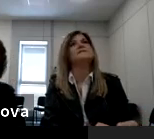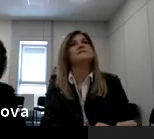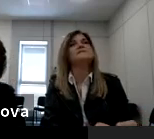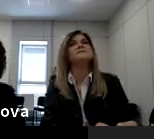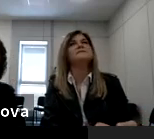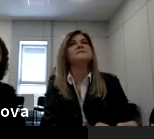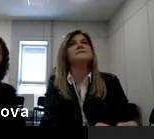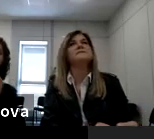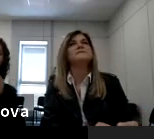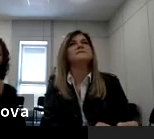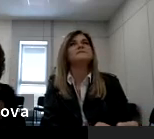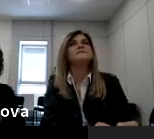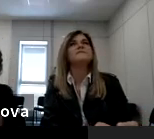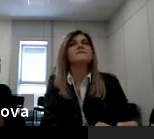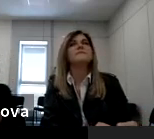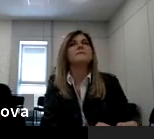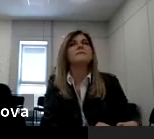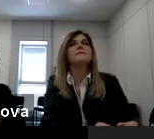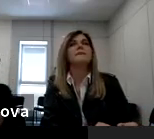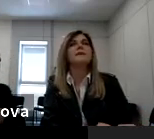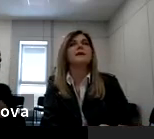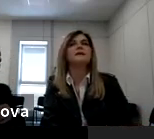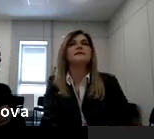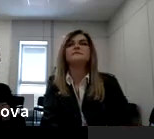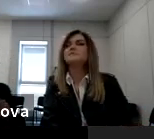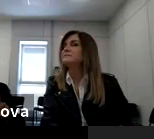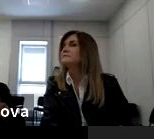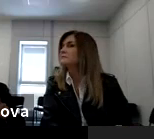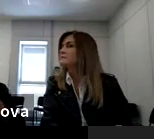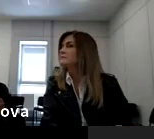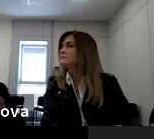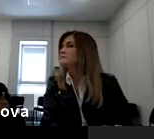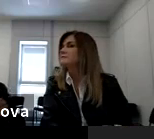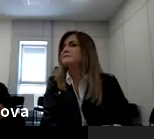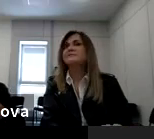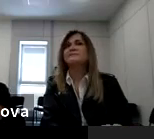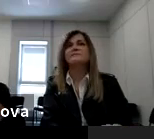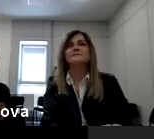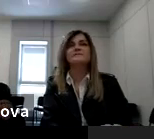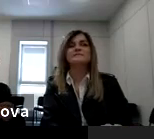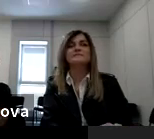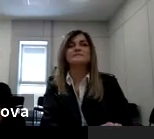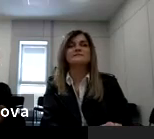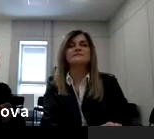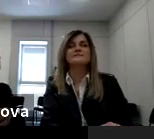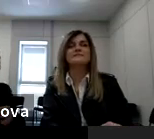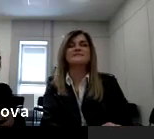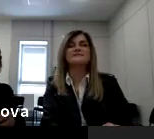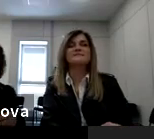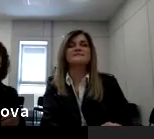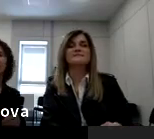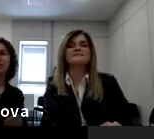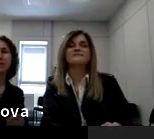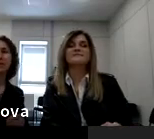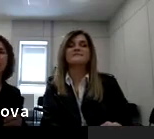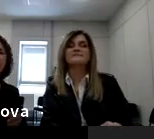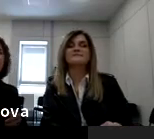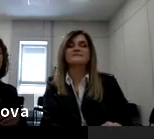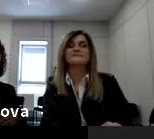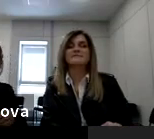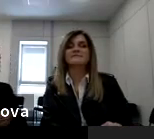Yeah. And so when we were making it, we do not even took pictures, and when they are made, they're